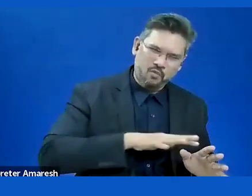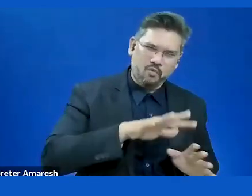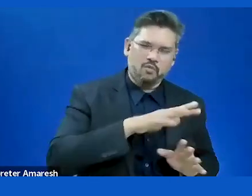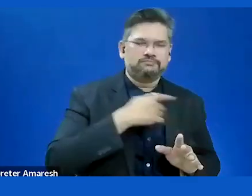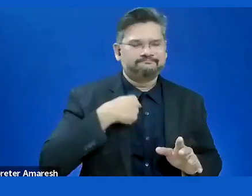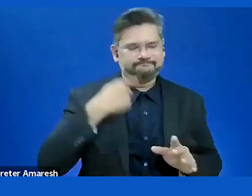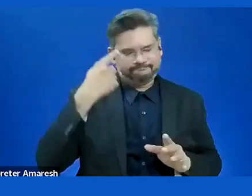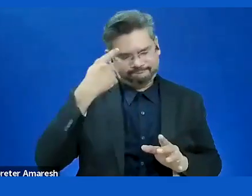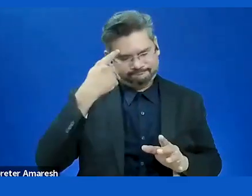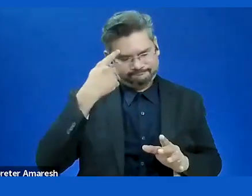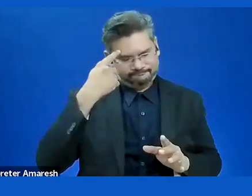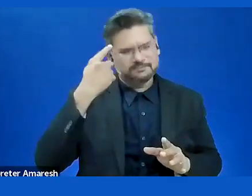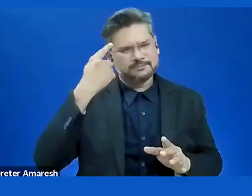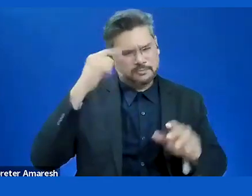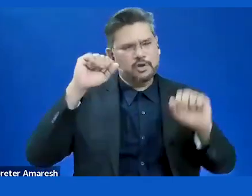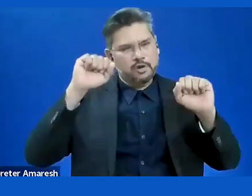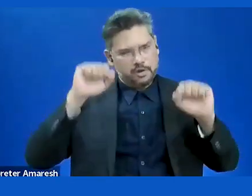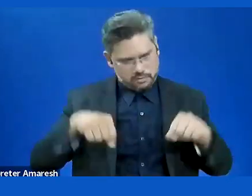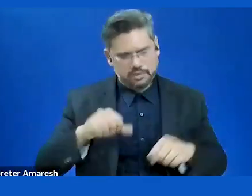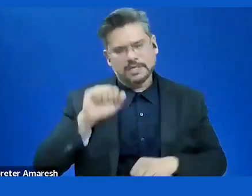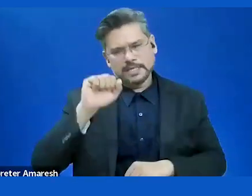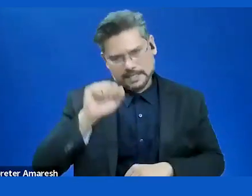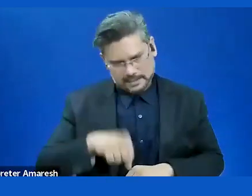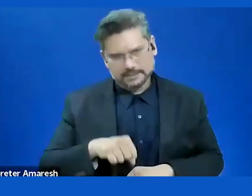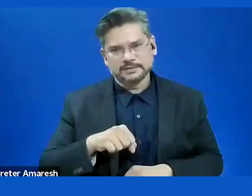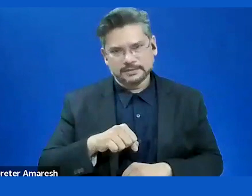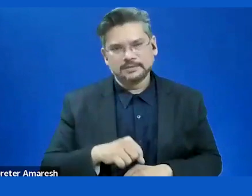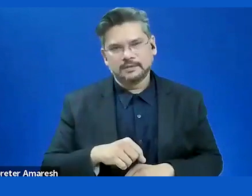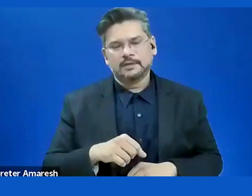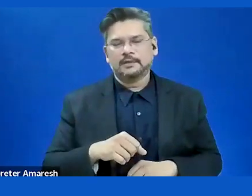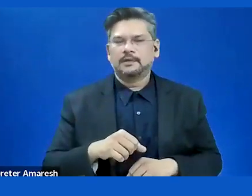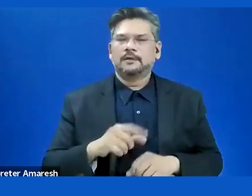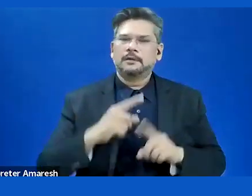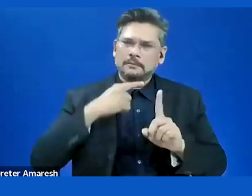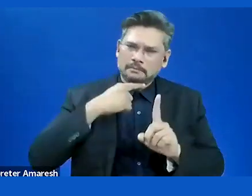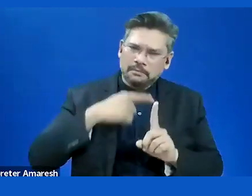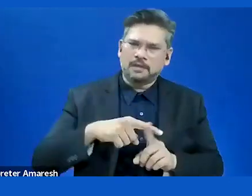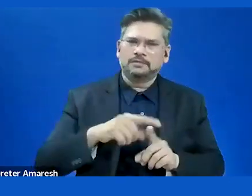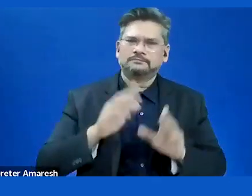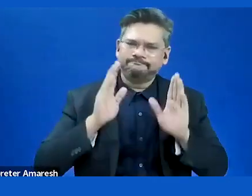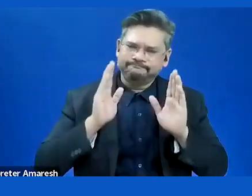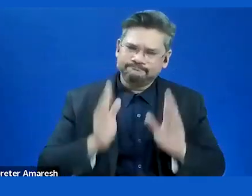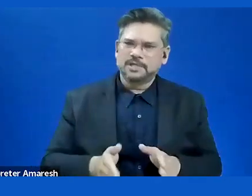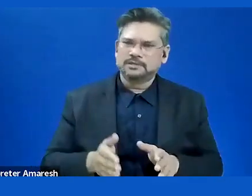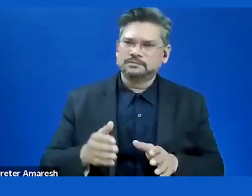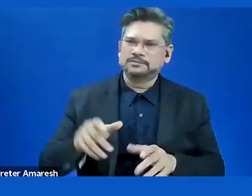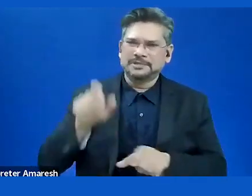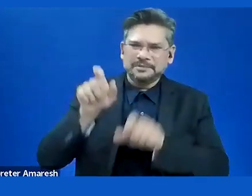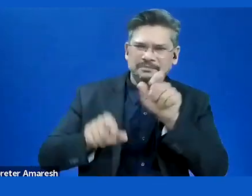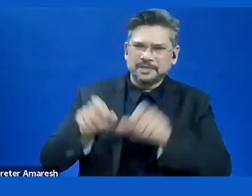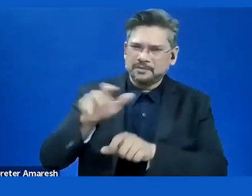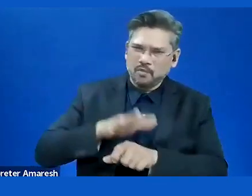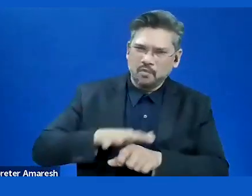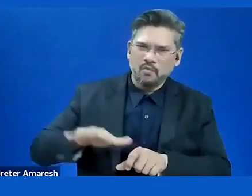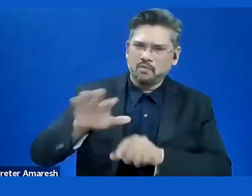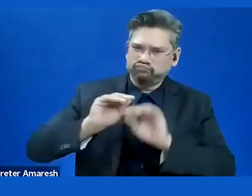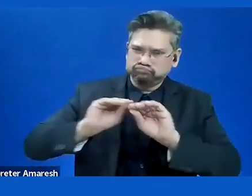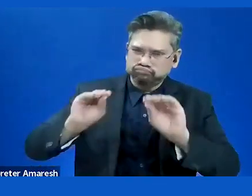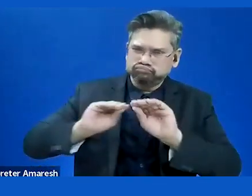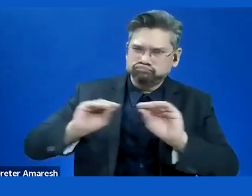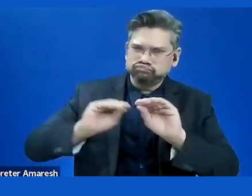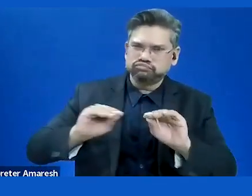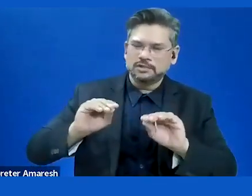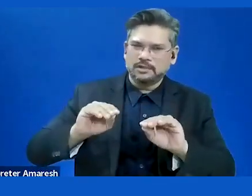think that we need to also help educate people on what exists currently